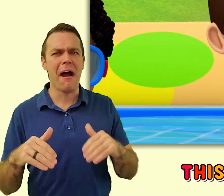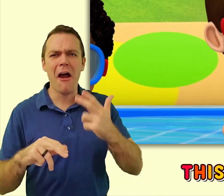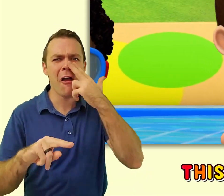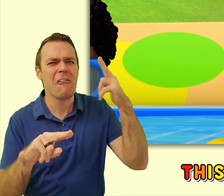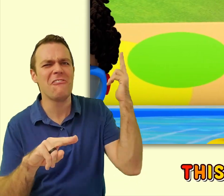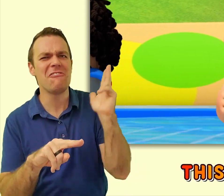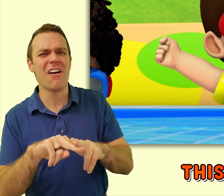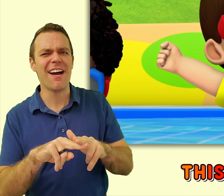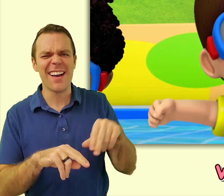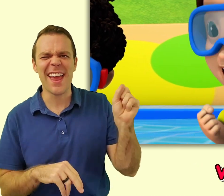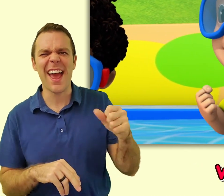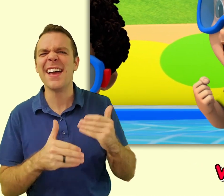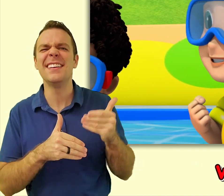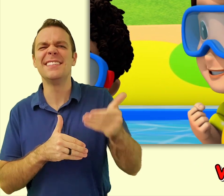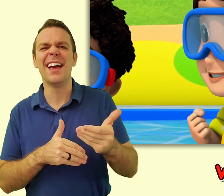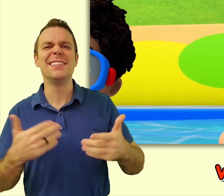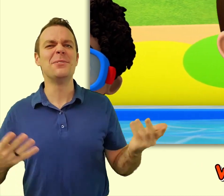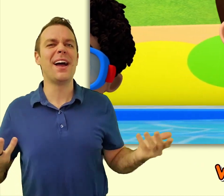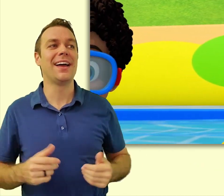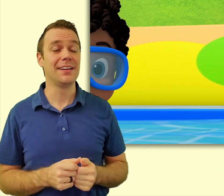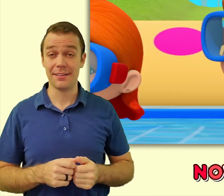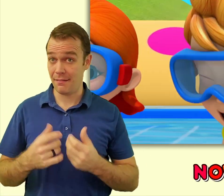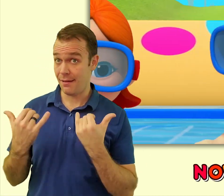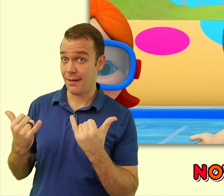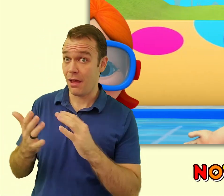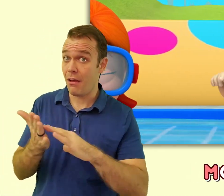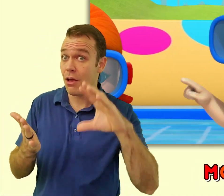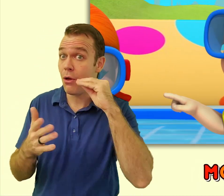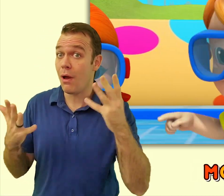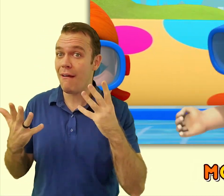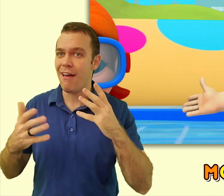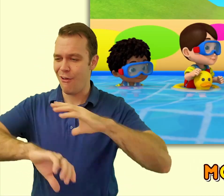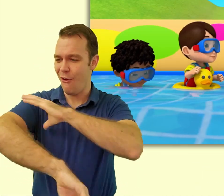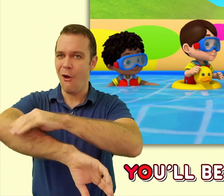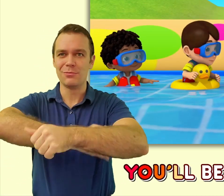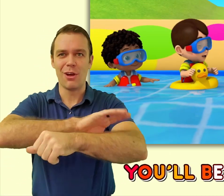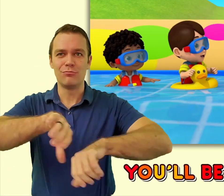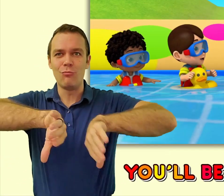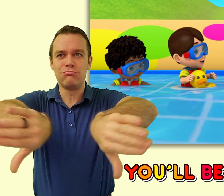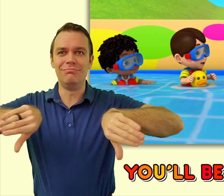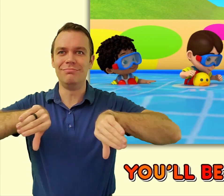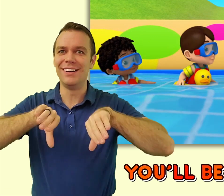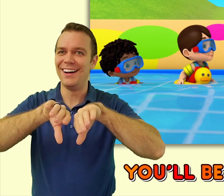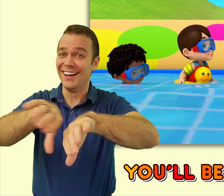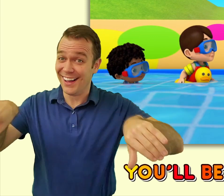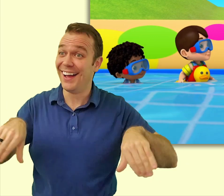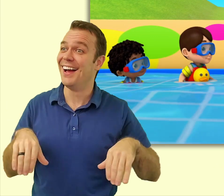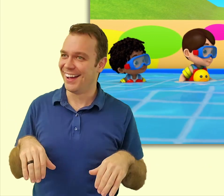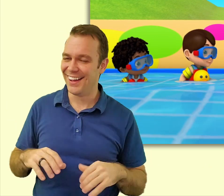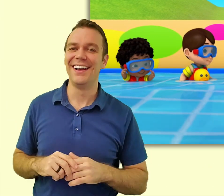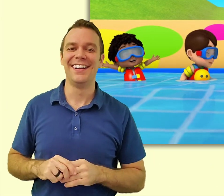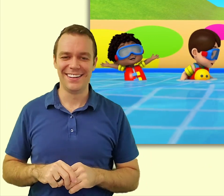This is so much fun! What's next? Now you need to move your arms. You'll be swimming in no